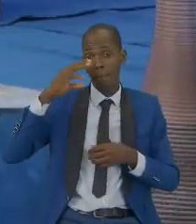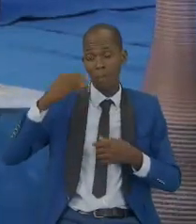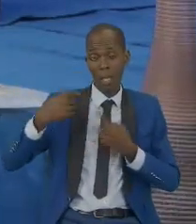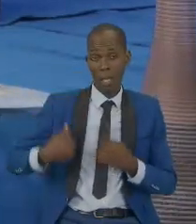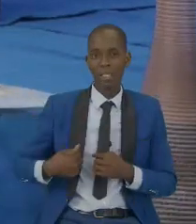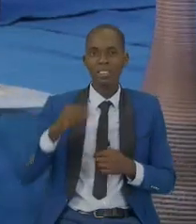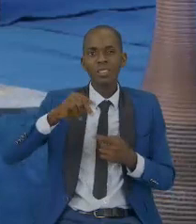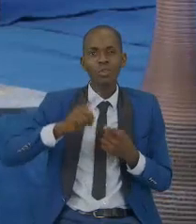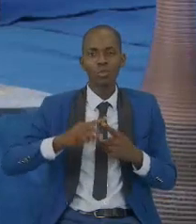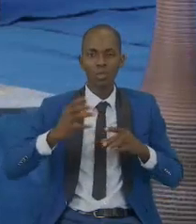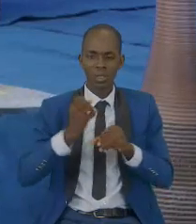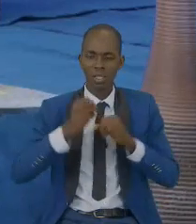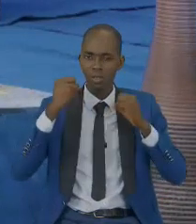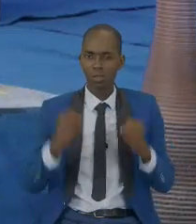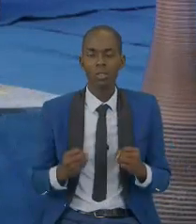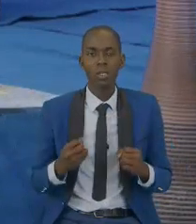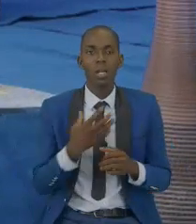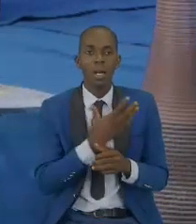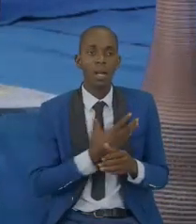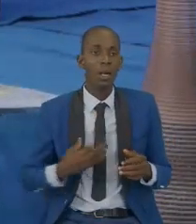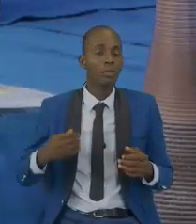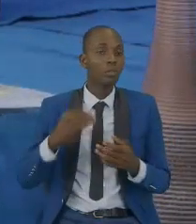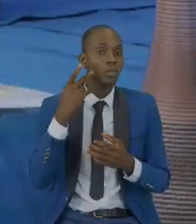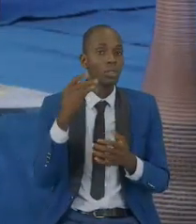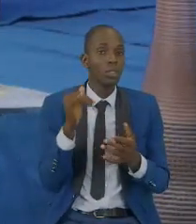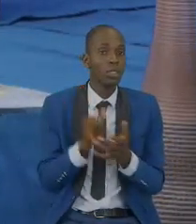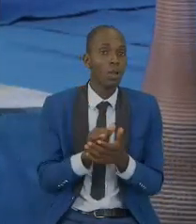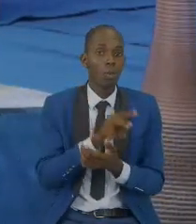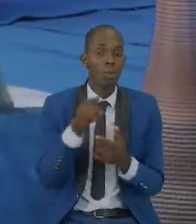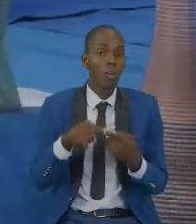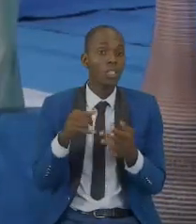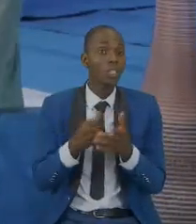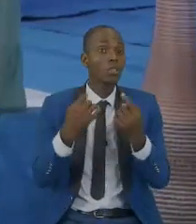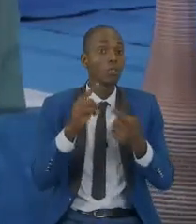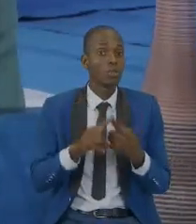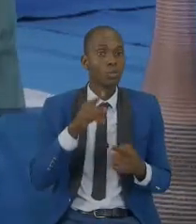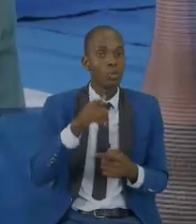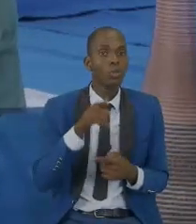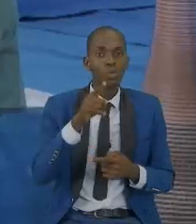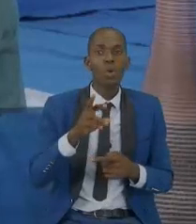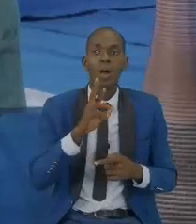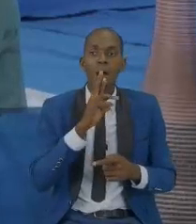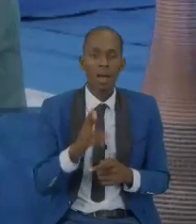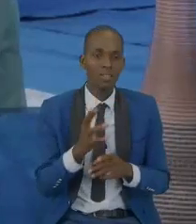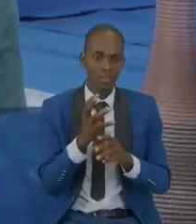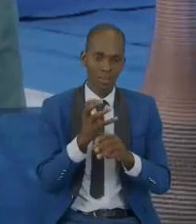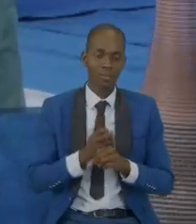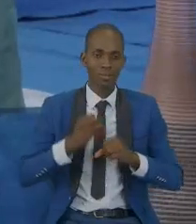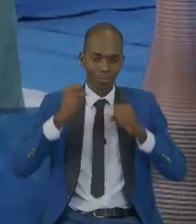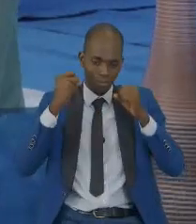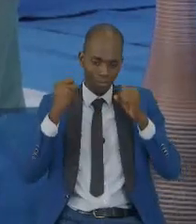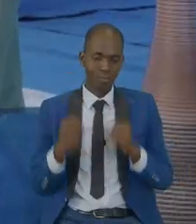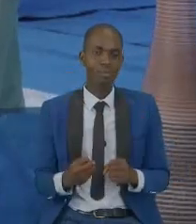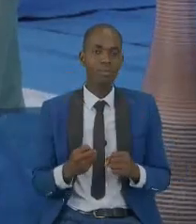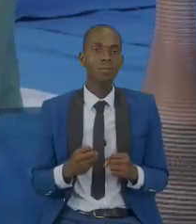the Holy Ghost in power, when it comes to you, you are strengthened with might